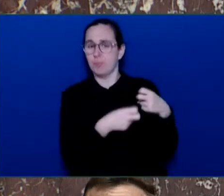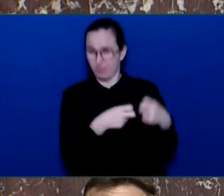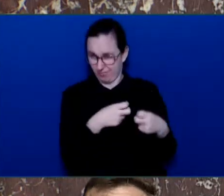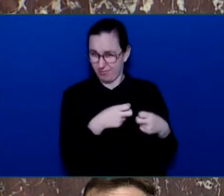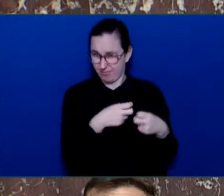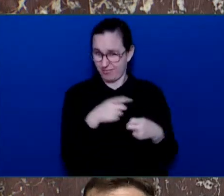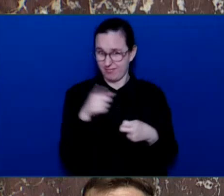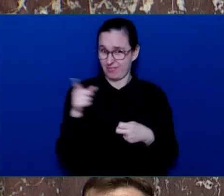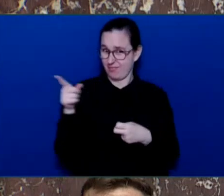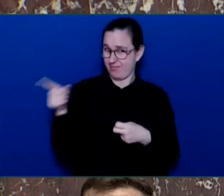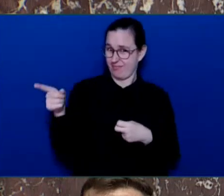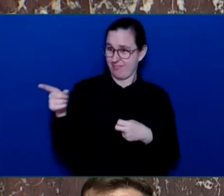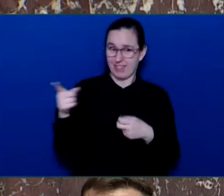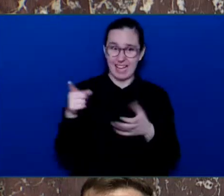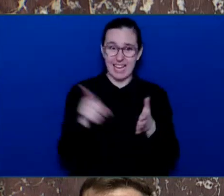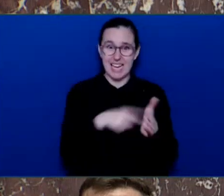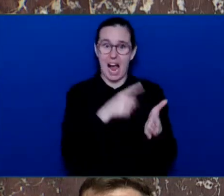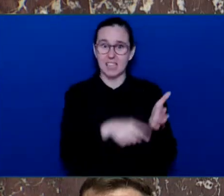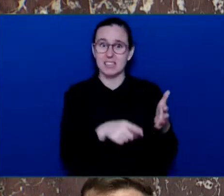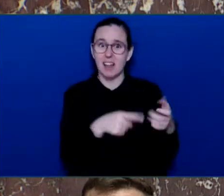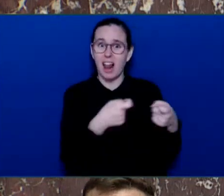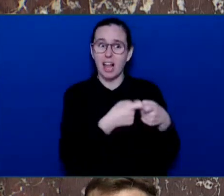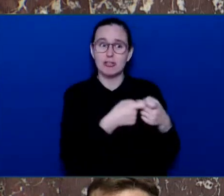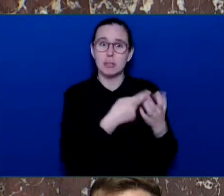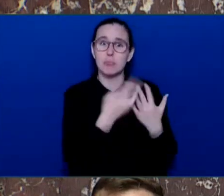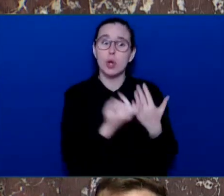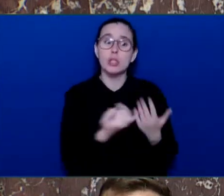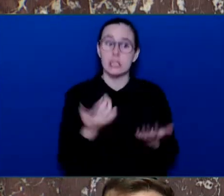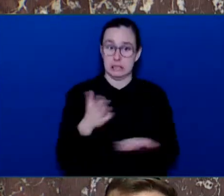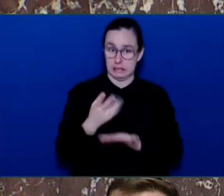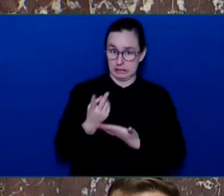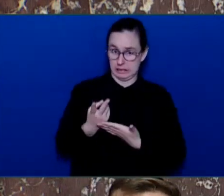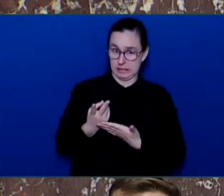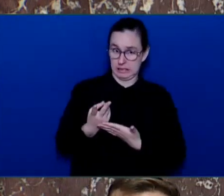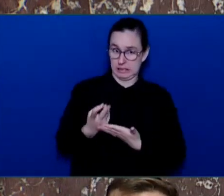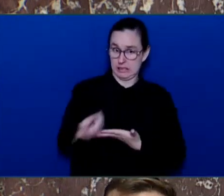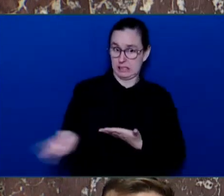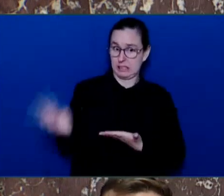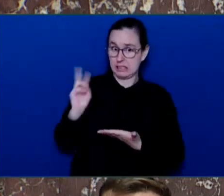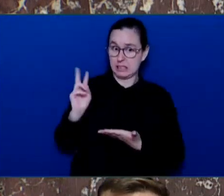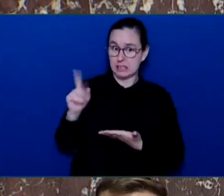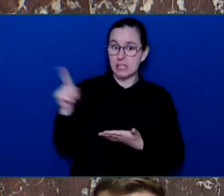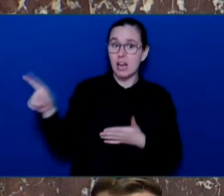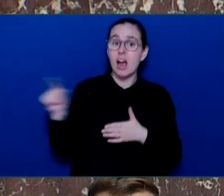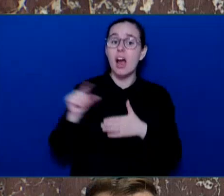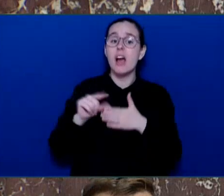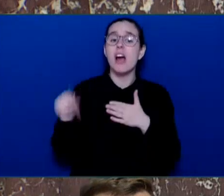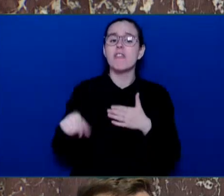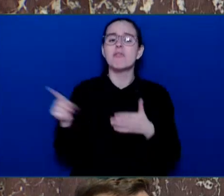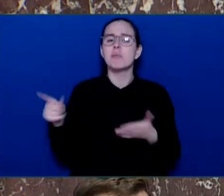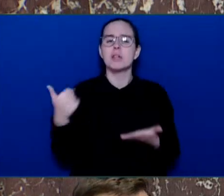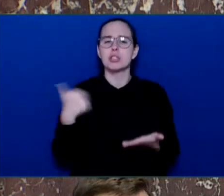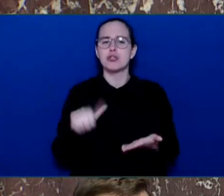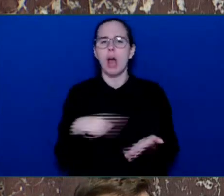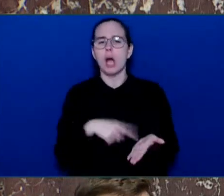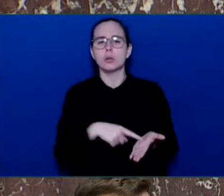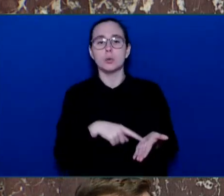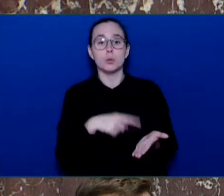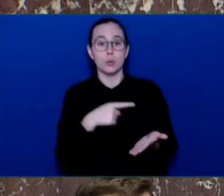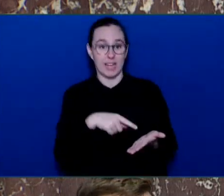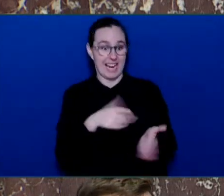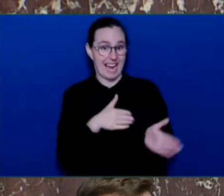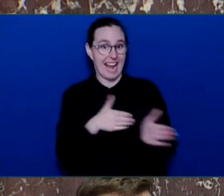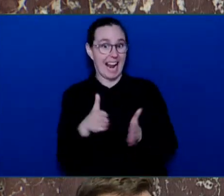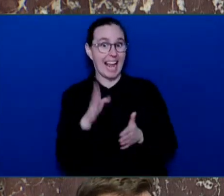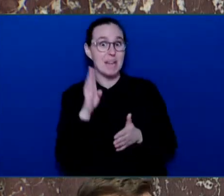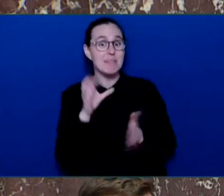dismiss their own Cost BC data, which paints a very grim picture of forcing the BC economy to grind to a halt because of